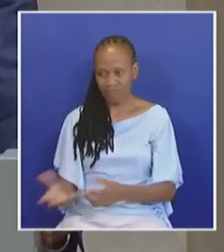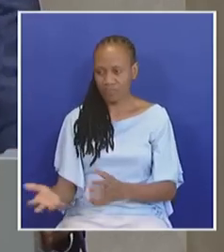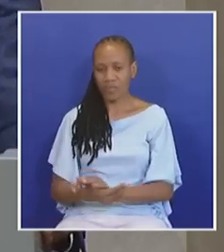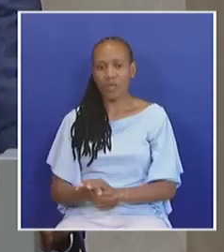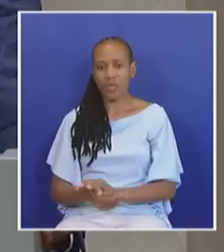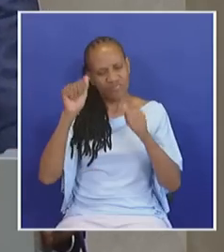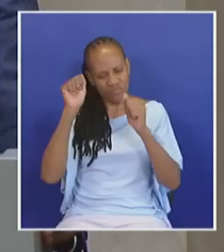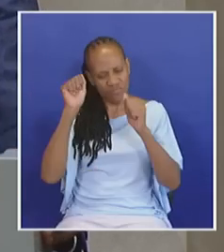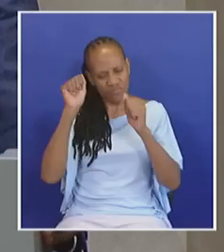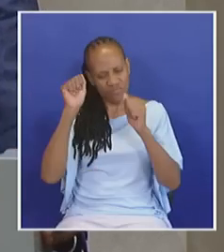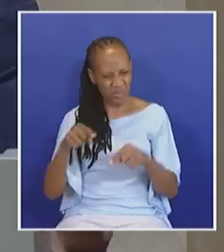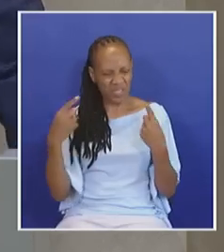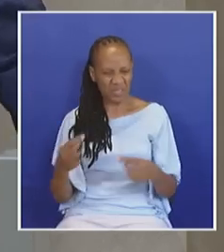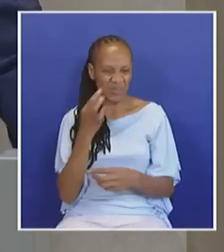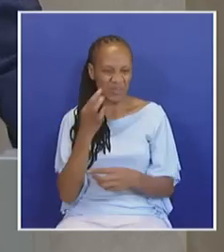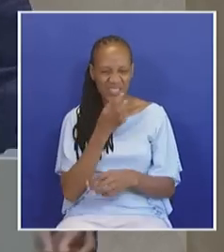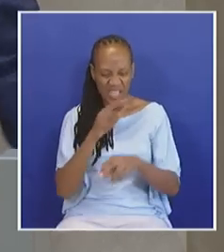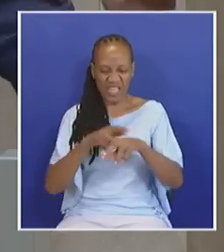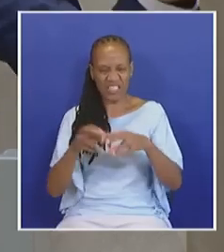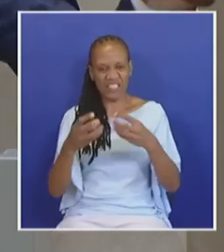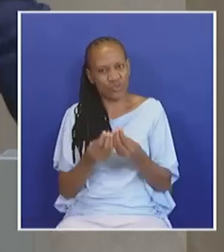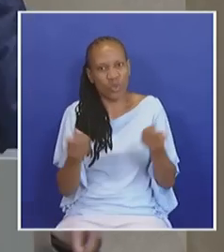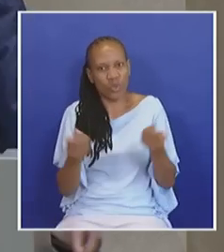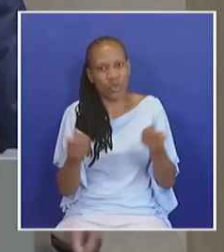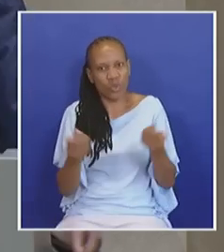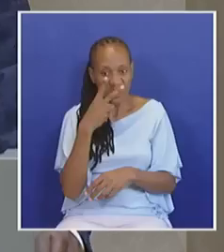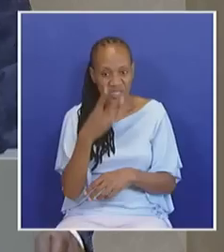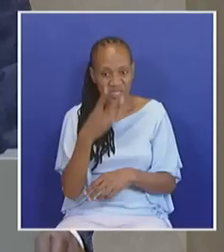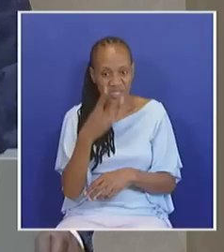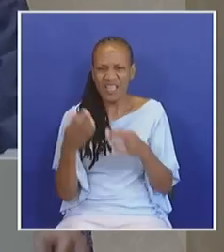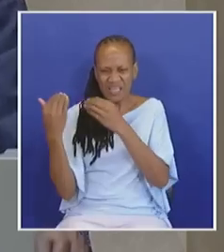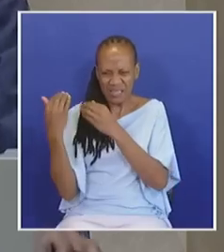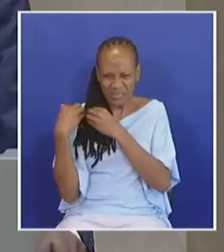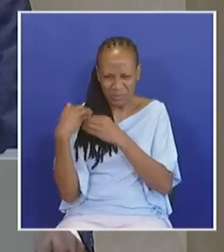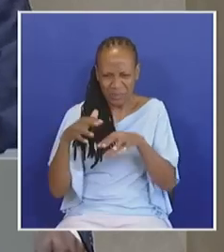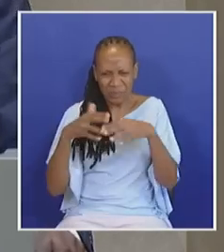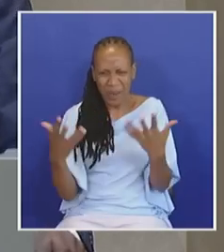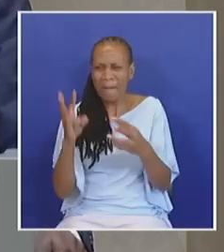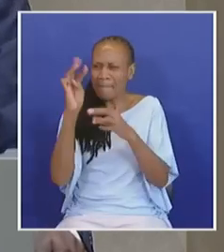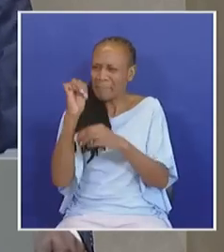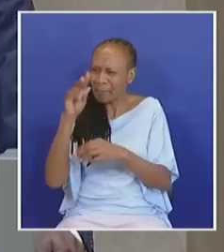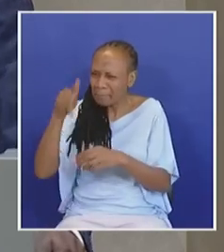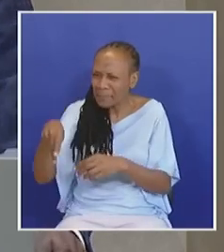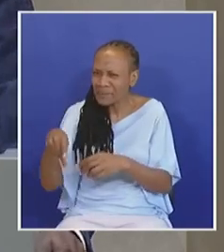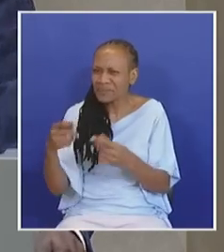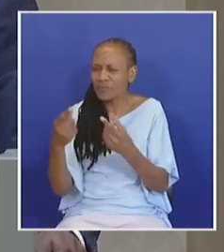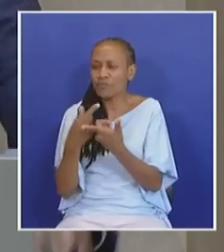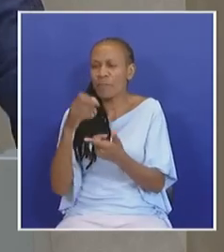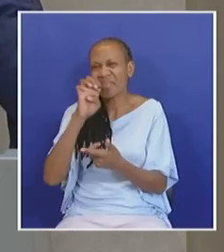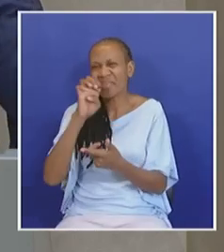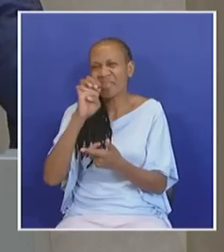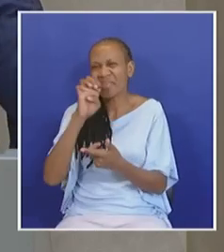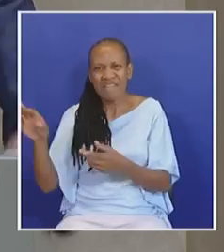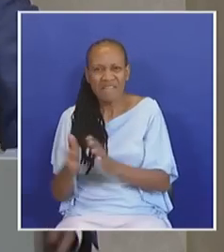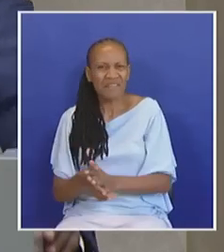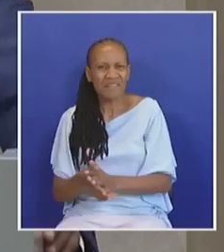we cannot be post-racial for as long as reckless and irresponsible conduct of both parliamentarian leaders of the Freedom Fight and the Freedom